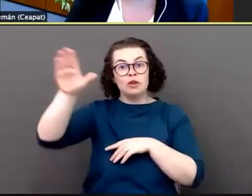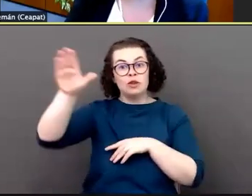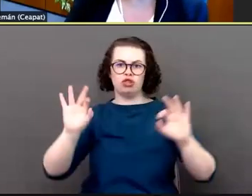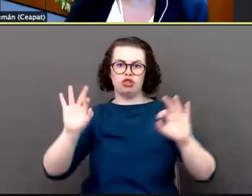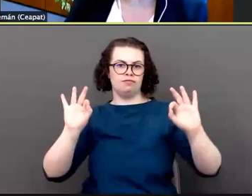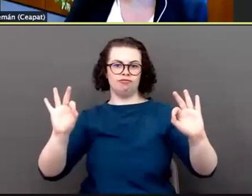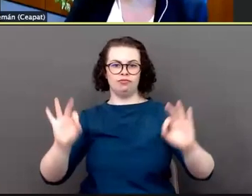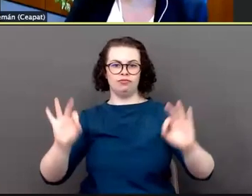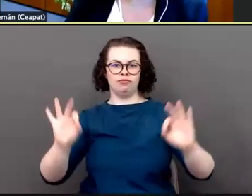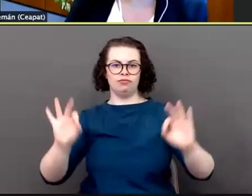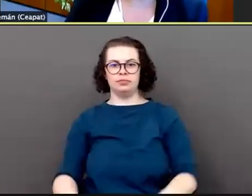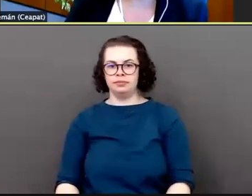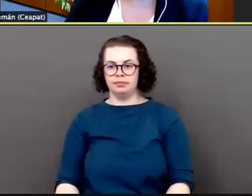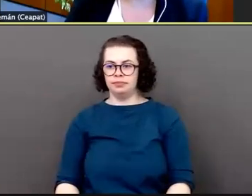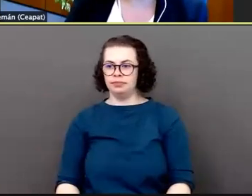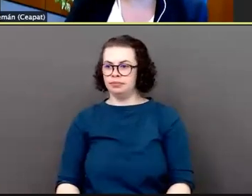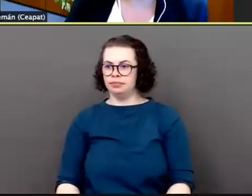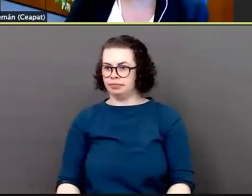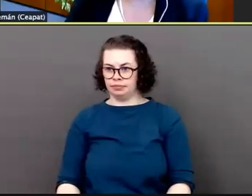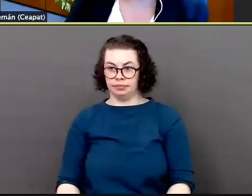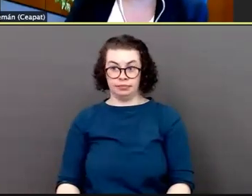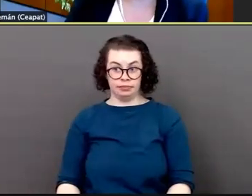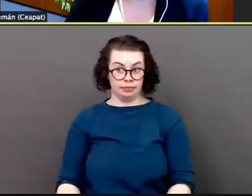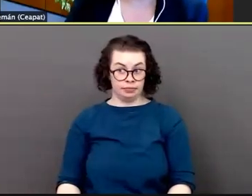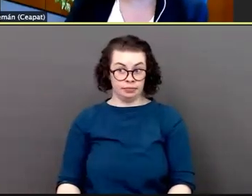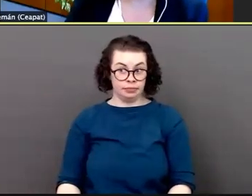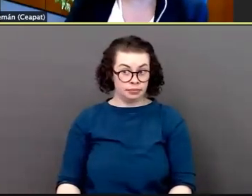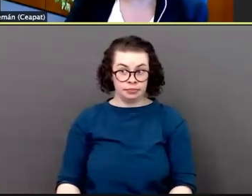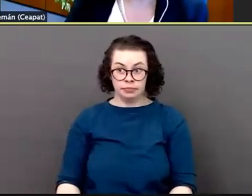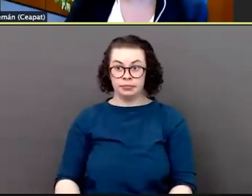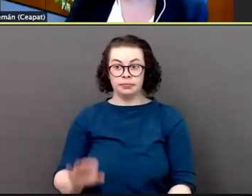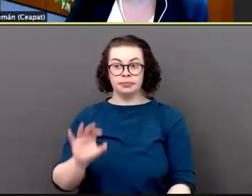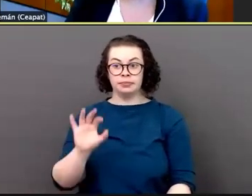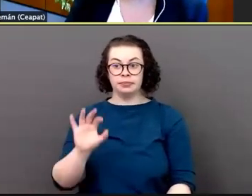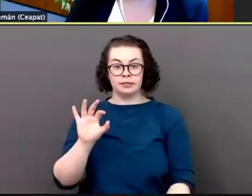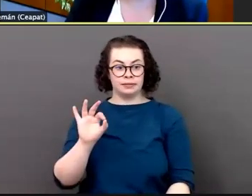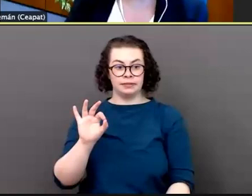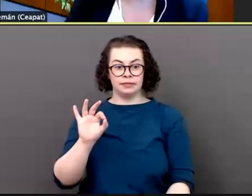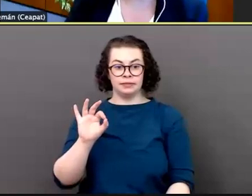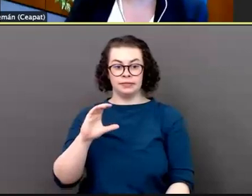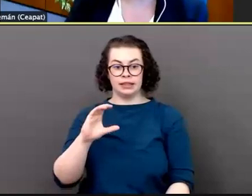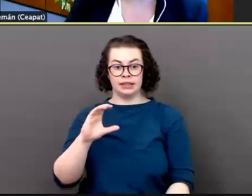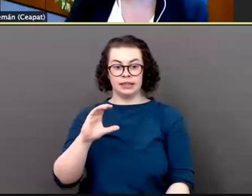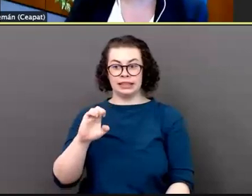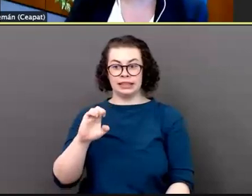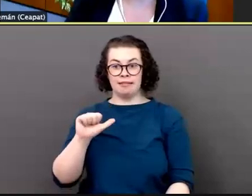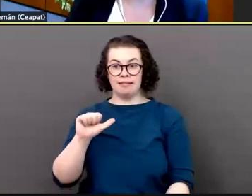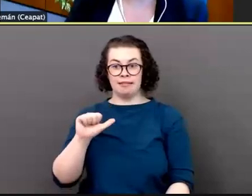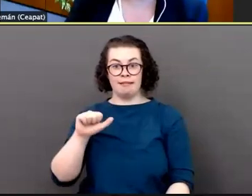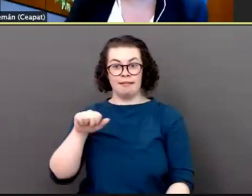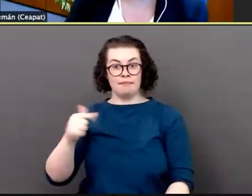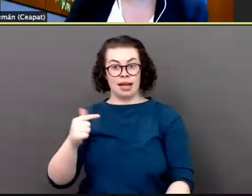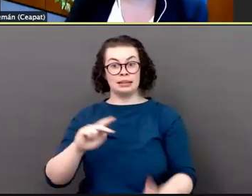fact requires the commitment for everyone with political and public